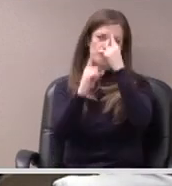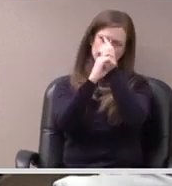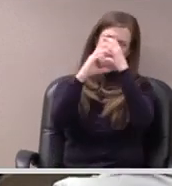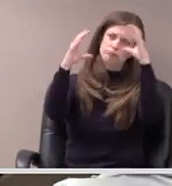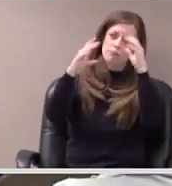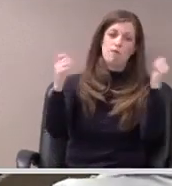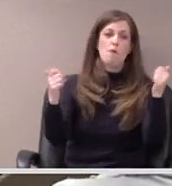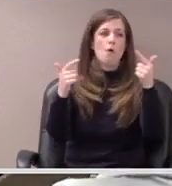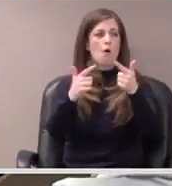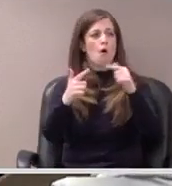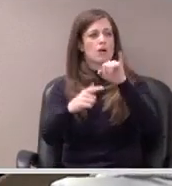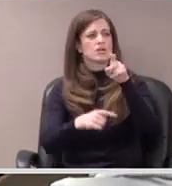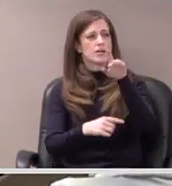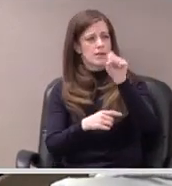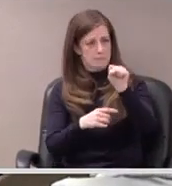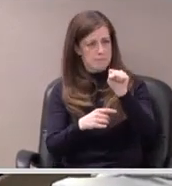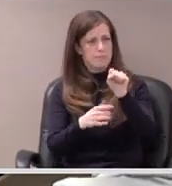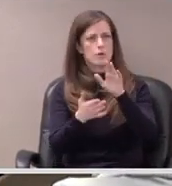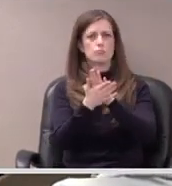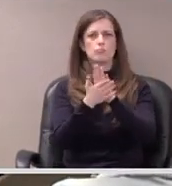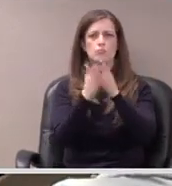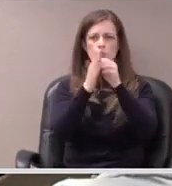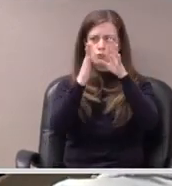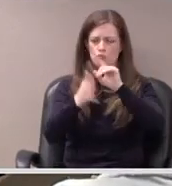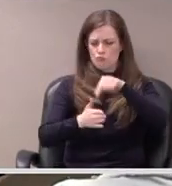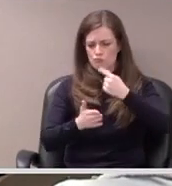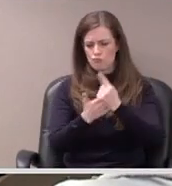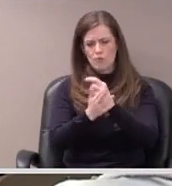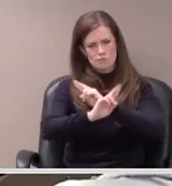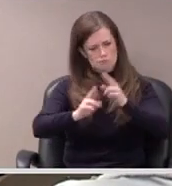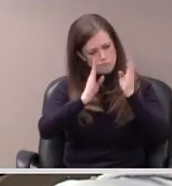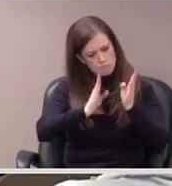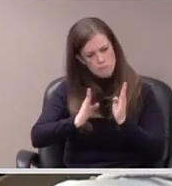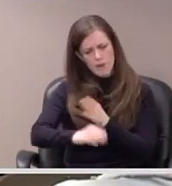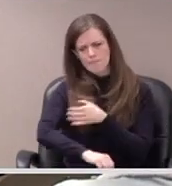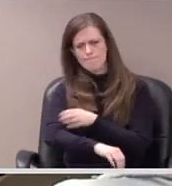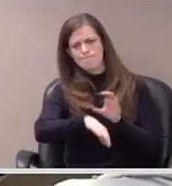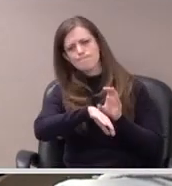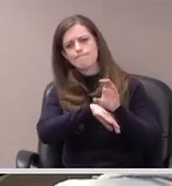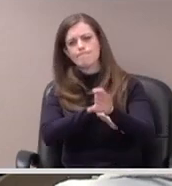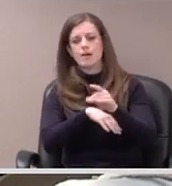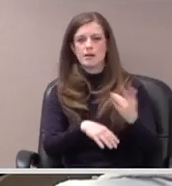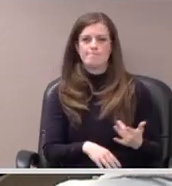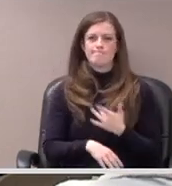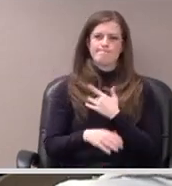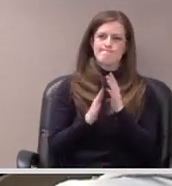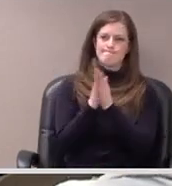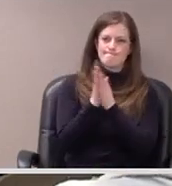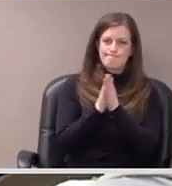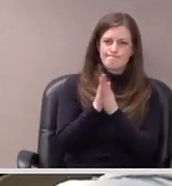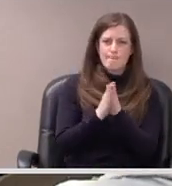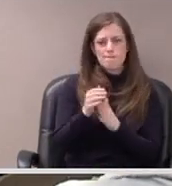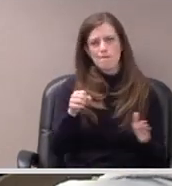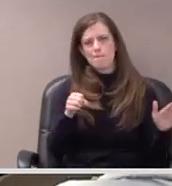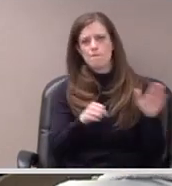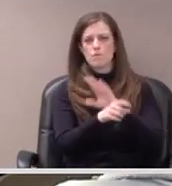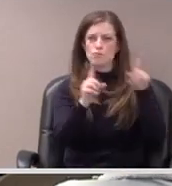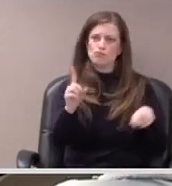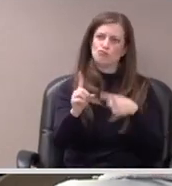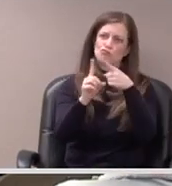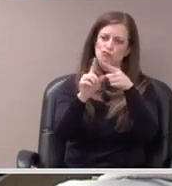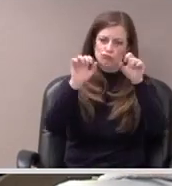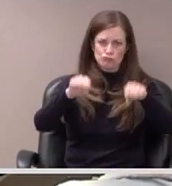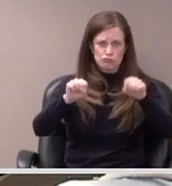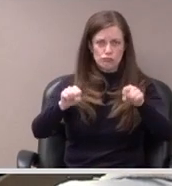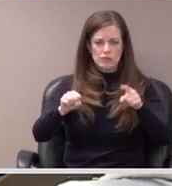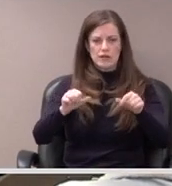Jefferson County Public School students to graduate prepared, empowered, and inspired to reach their full potential and to